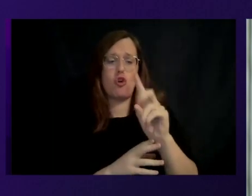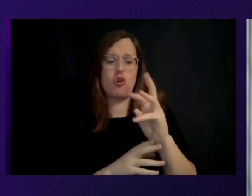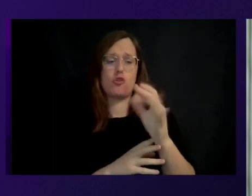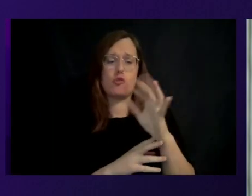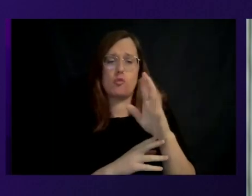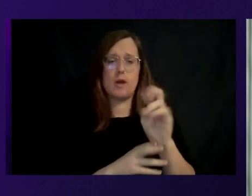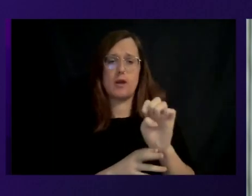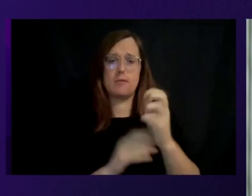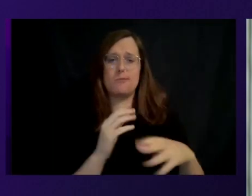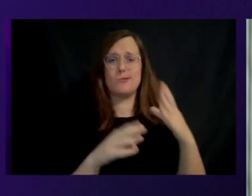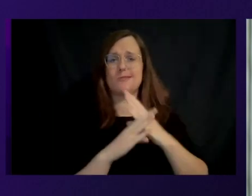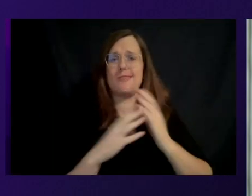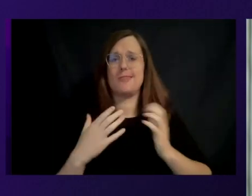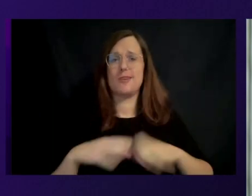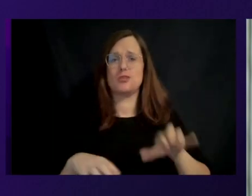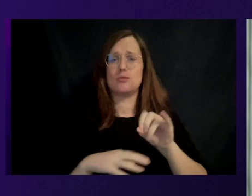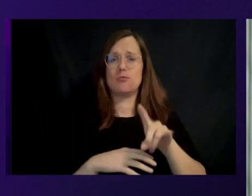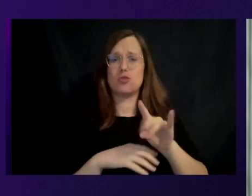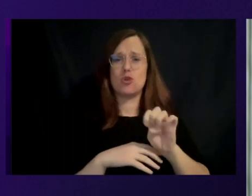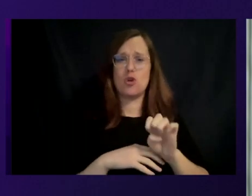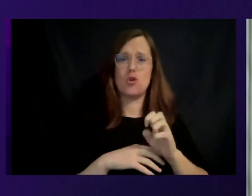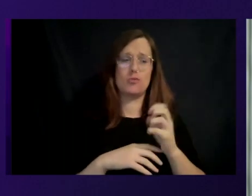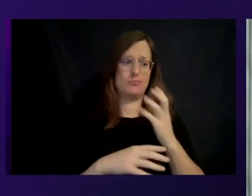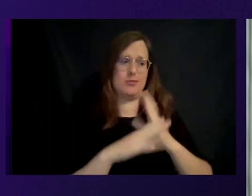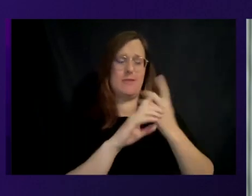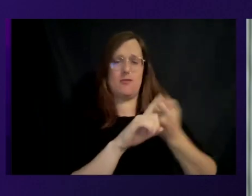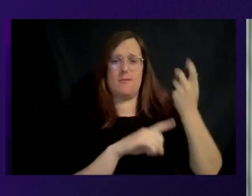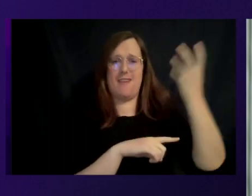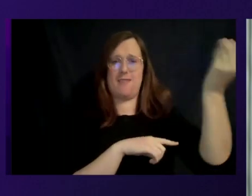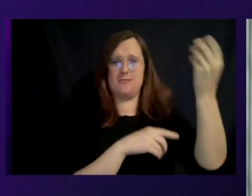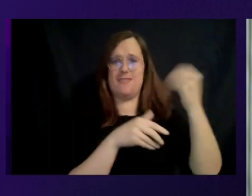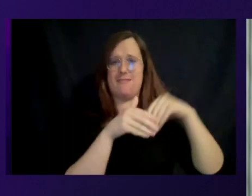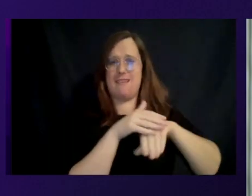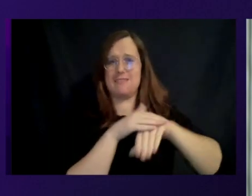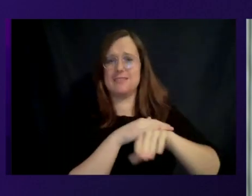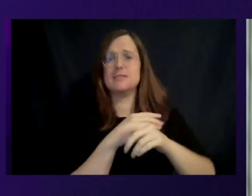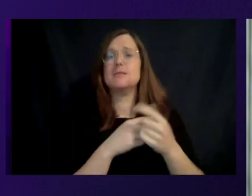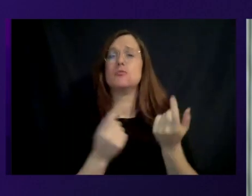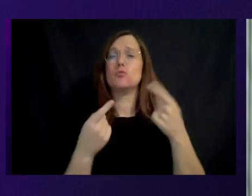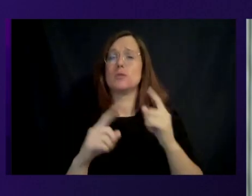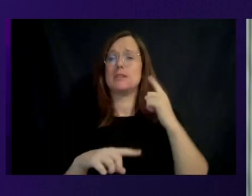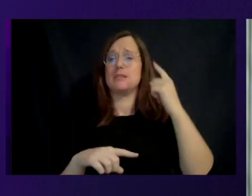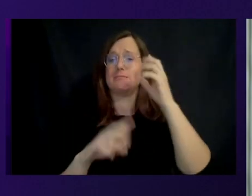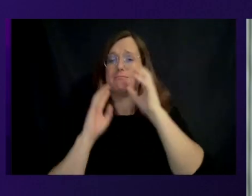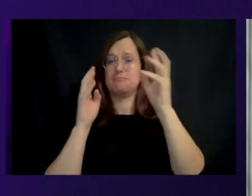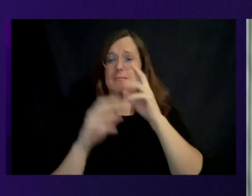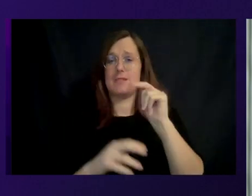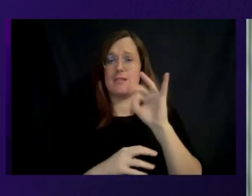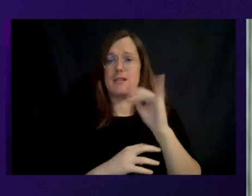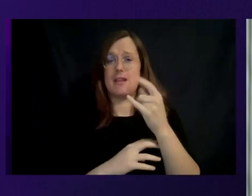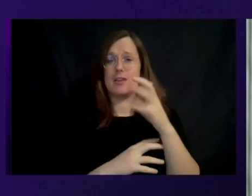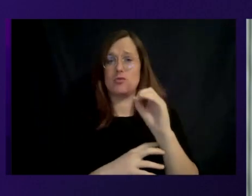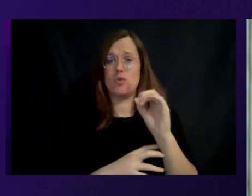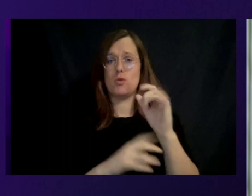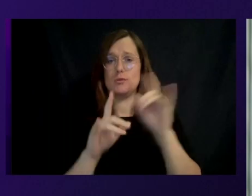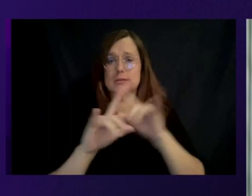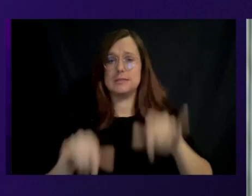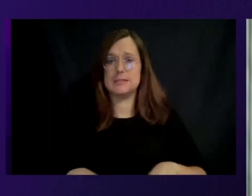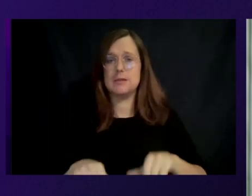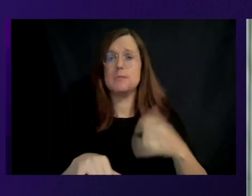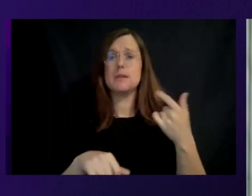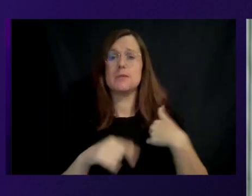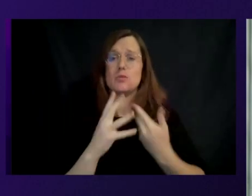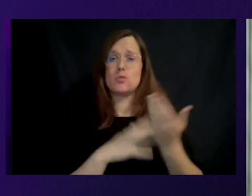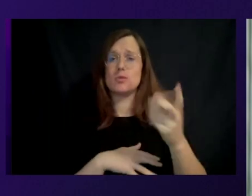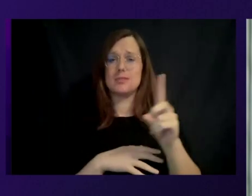data during processing from outside access. When we engineered the Nitro system, it was designed with a hardware-based root of trust using the